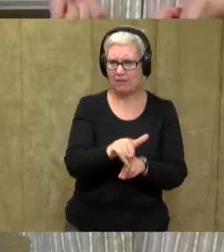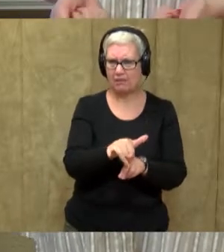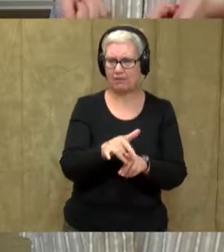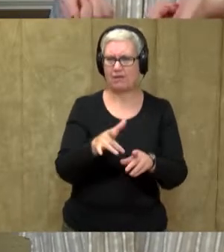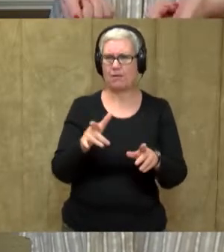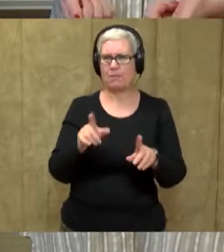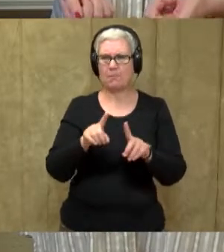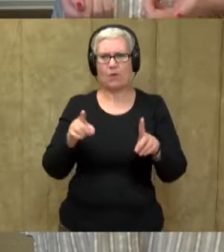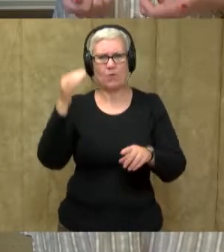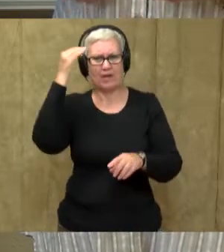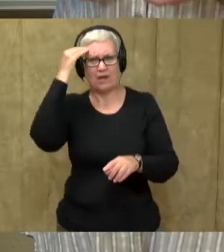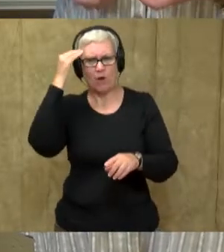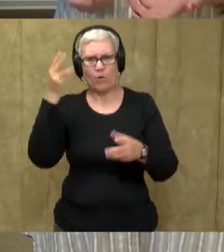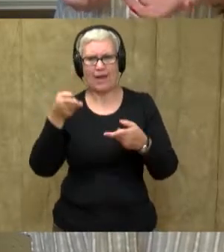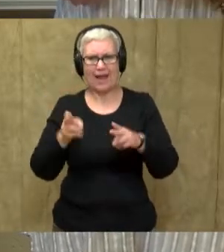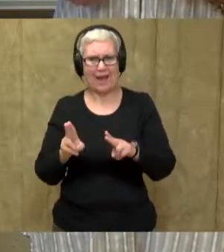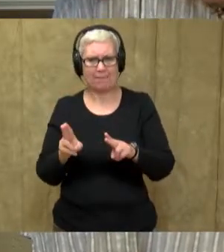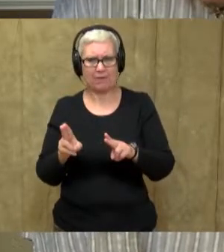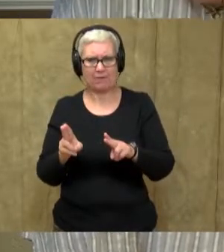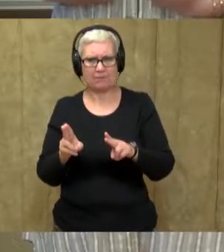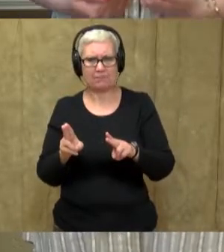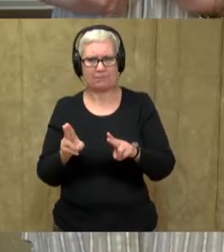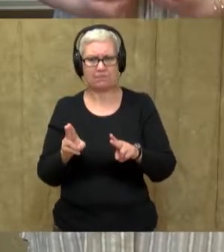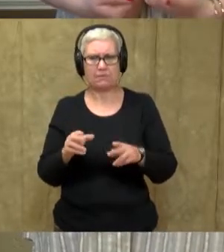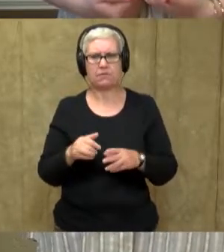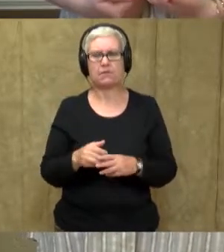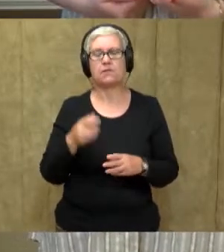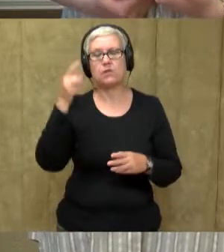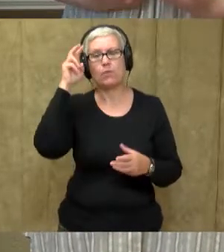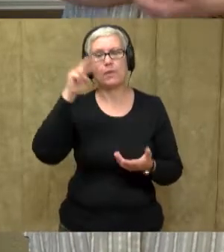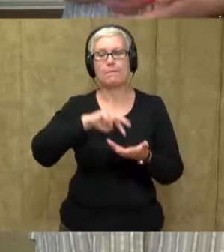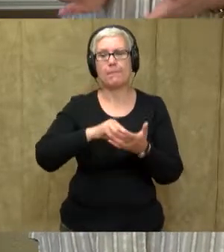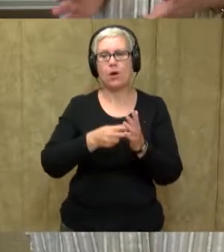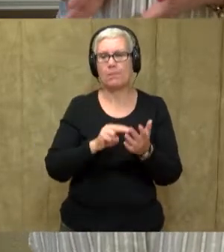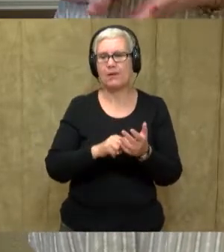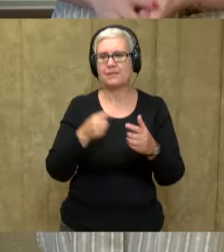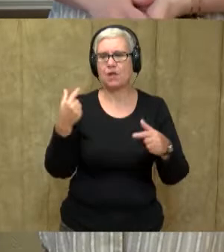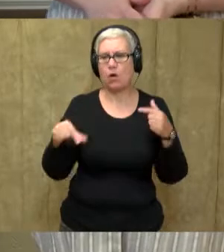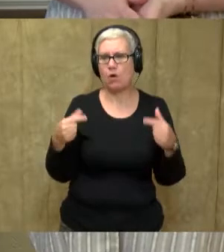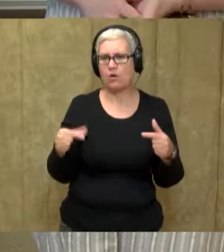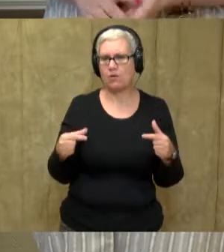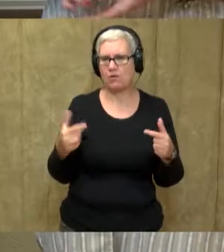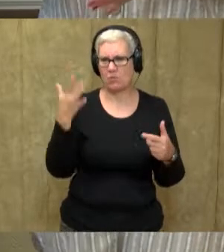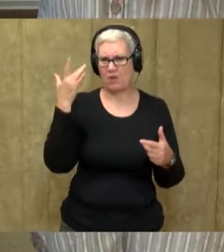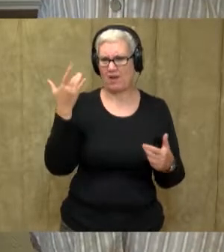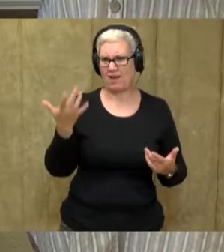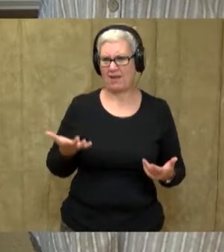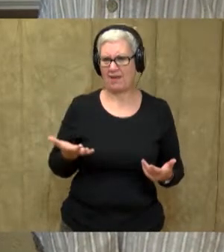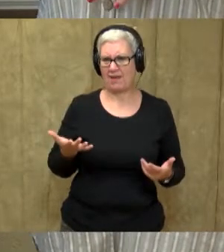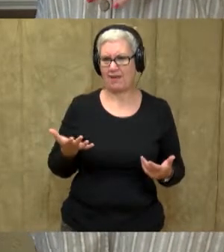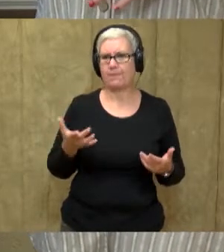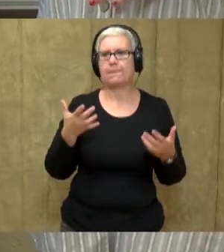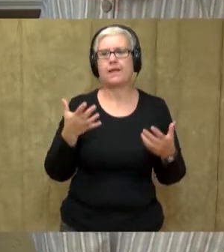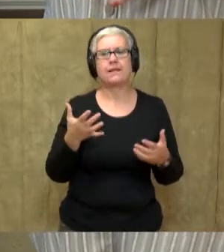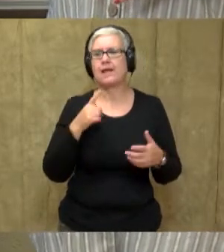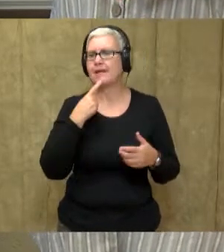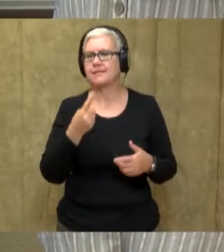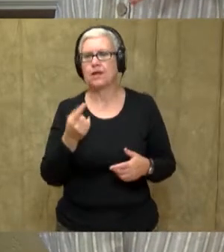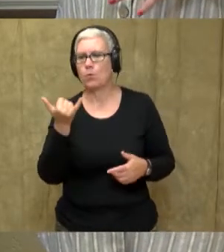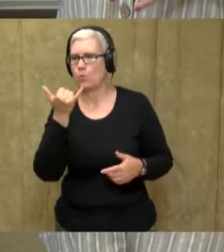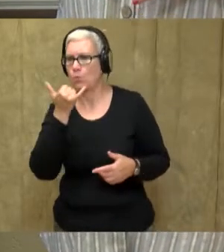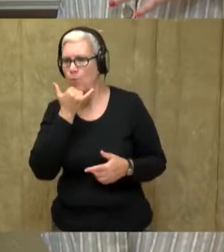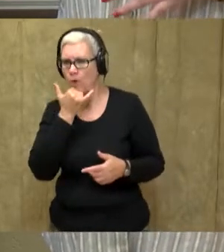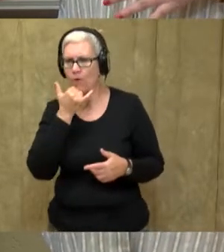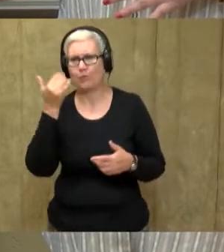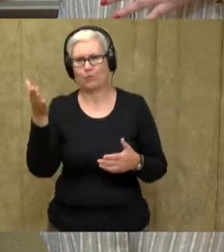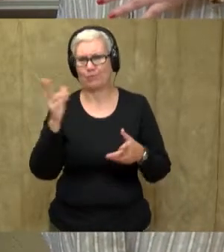happens, right? So sometimes our purpose in arguing is not so much to say, well, this is wrong, because